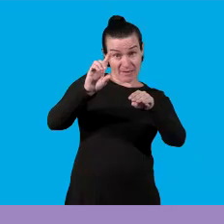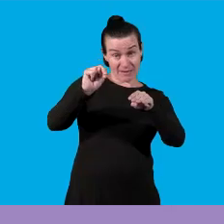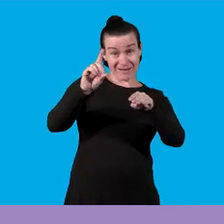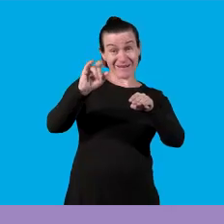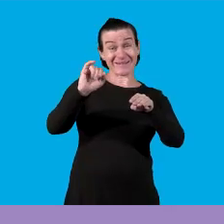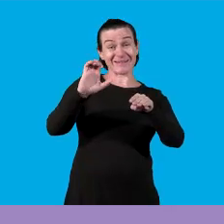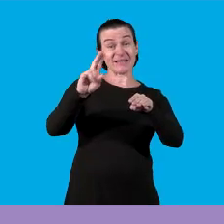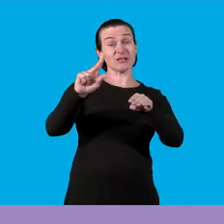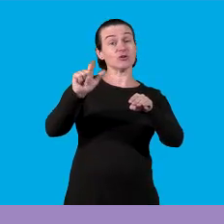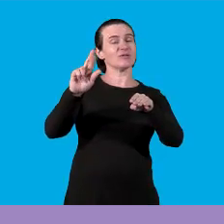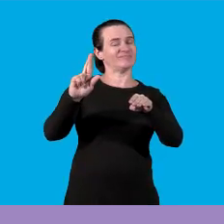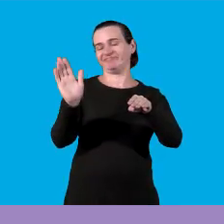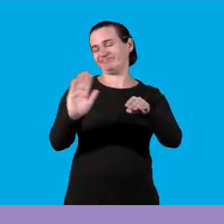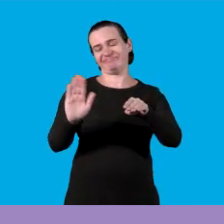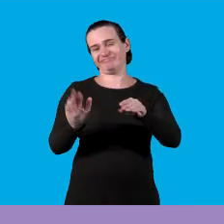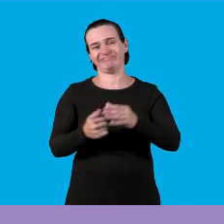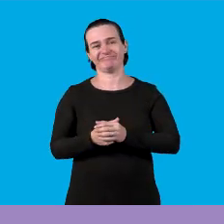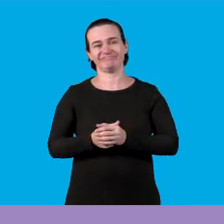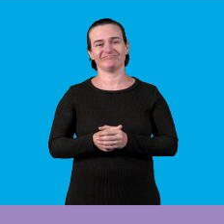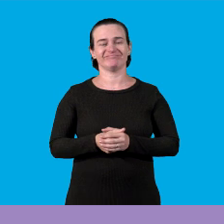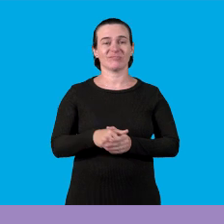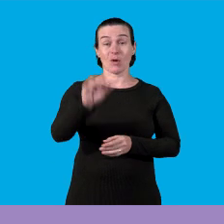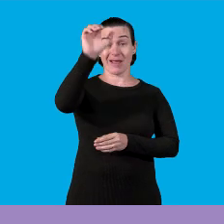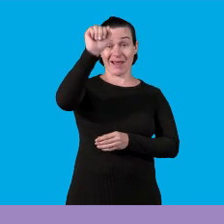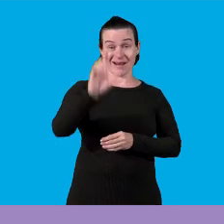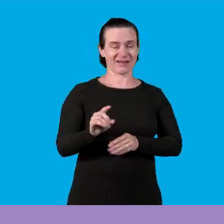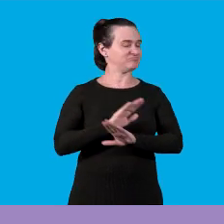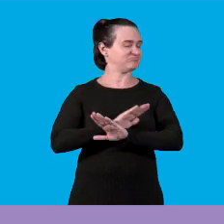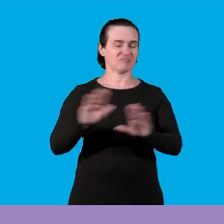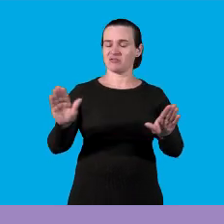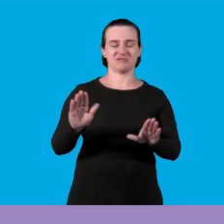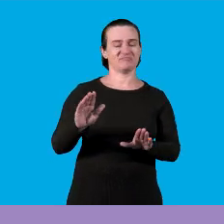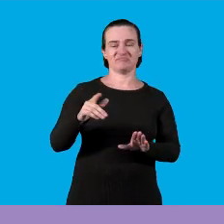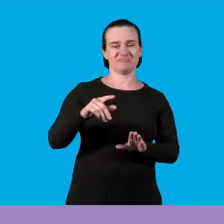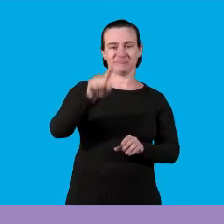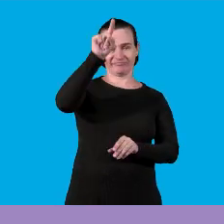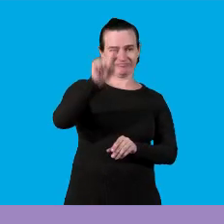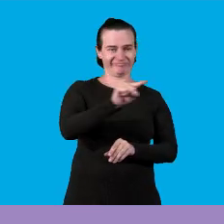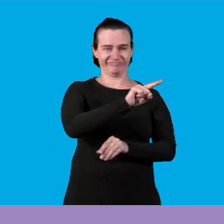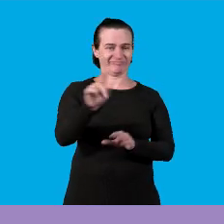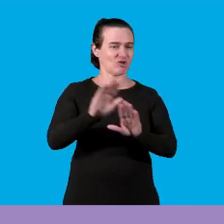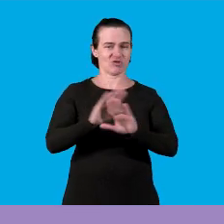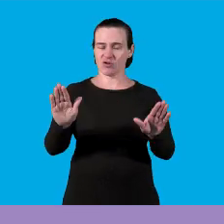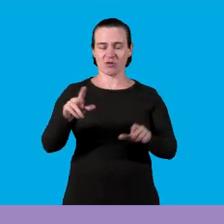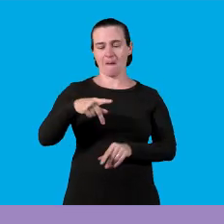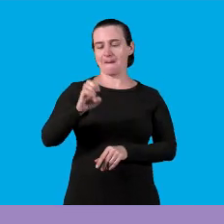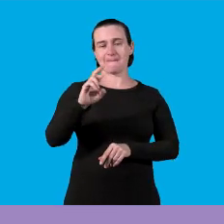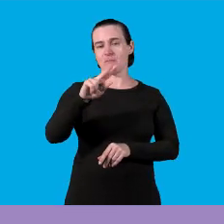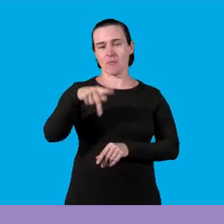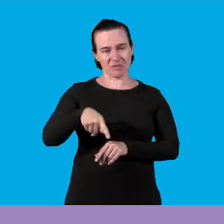say AD is not perpendicular. Is not